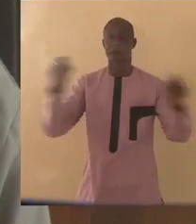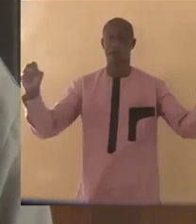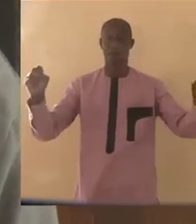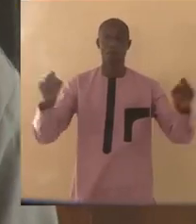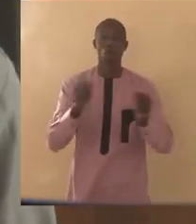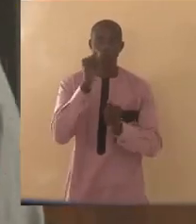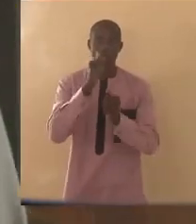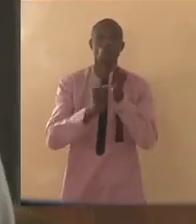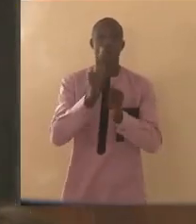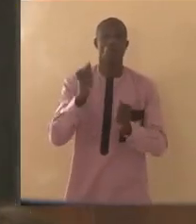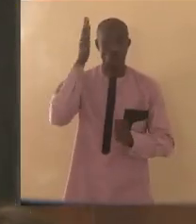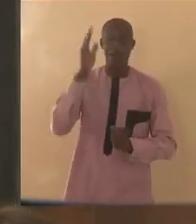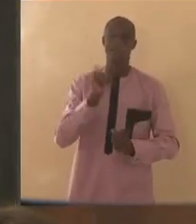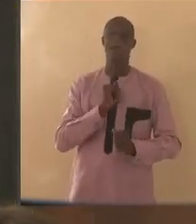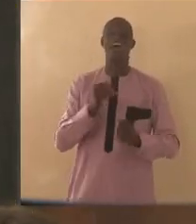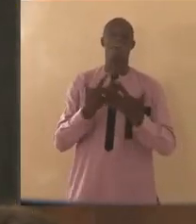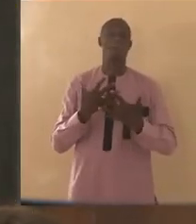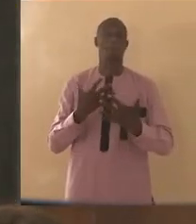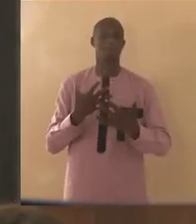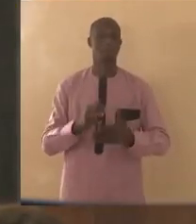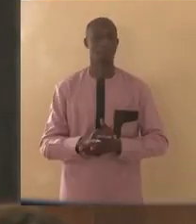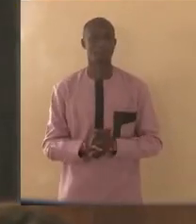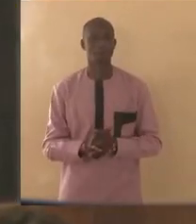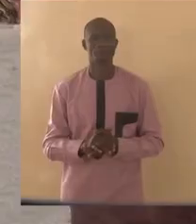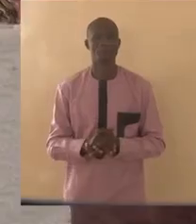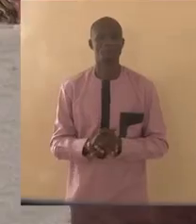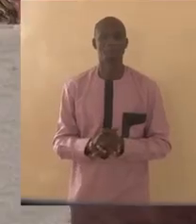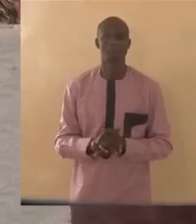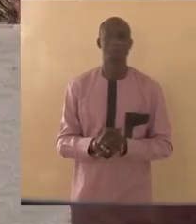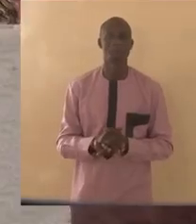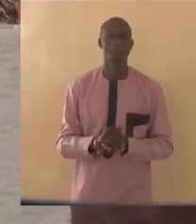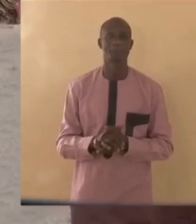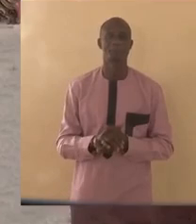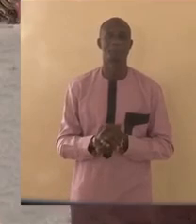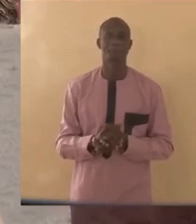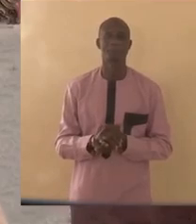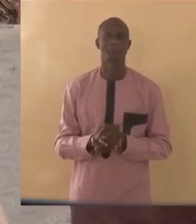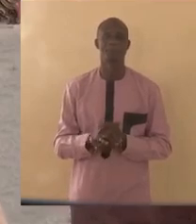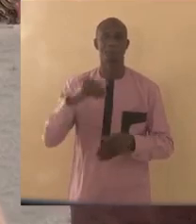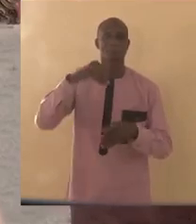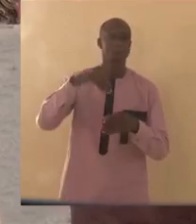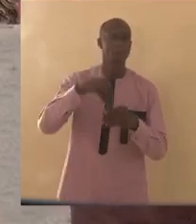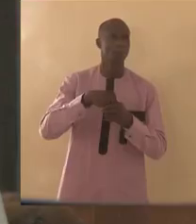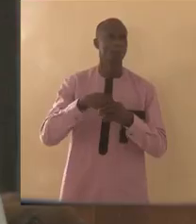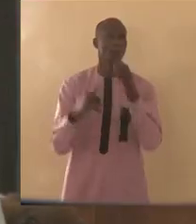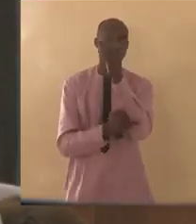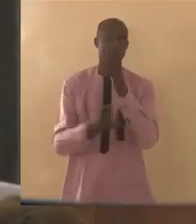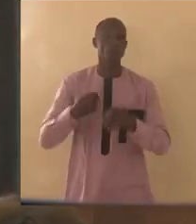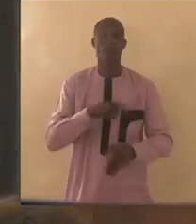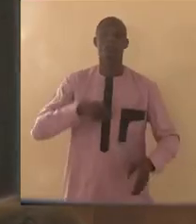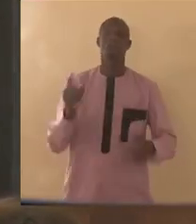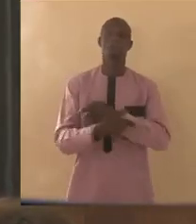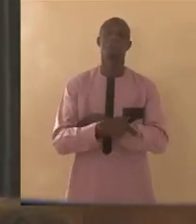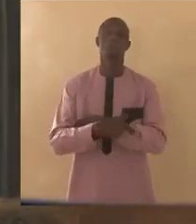salvation. Who shall I be afraid? The Lord is my light and my salvation. Who shall I fear? In the country we live